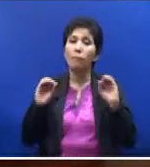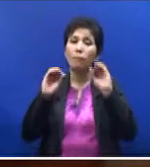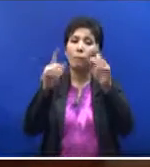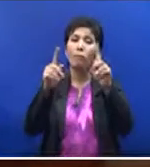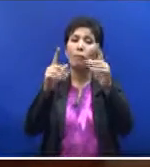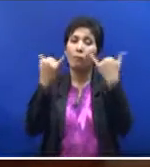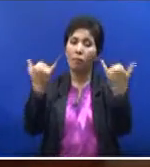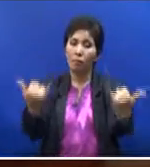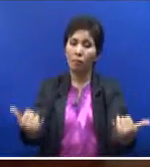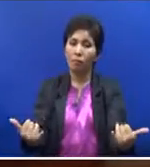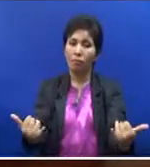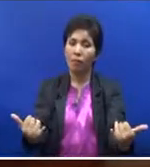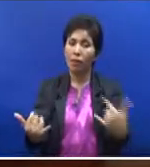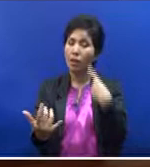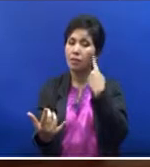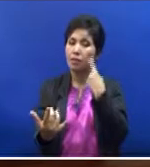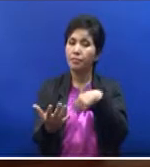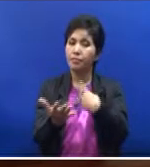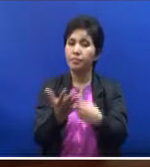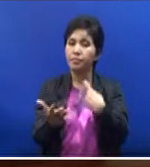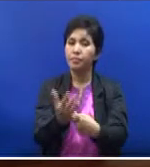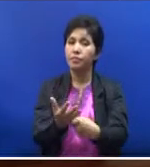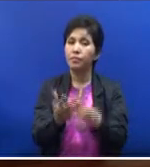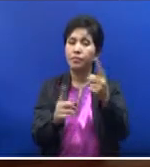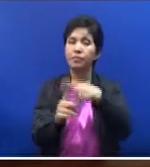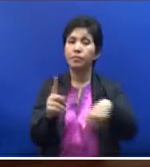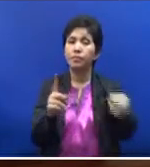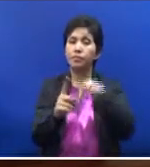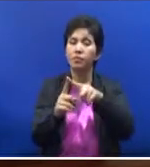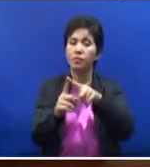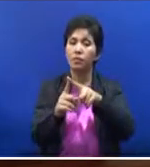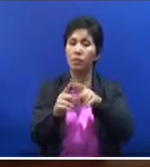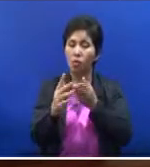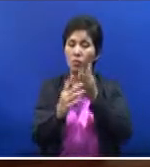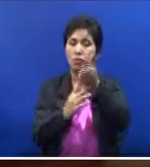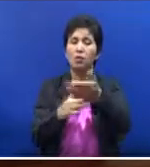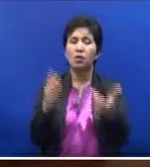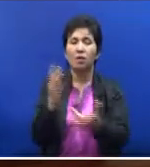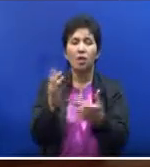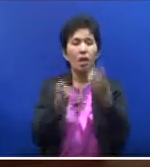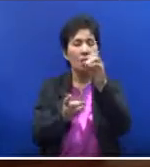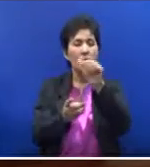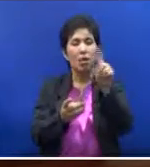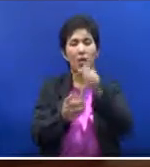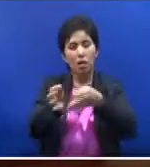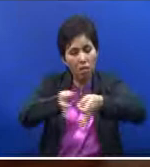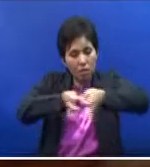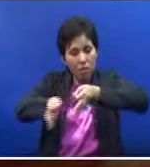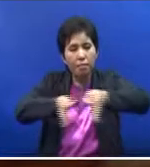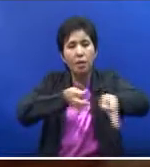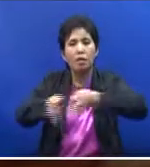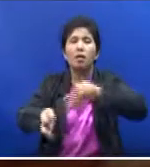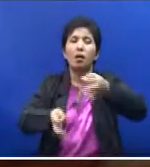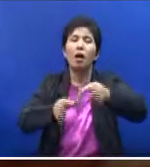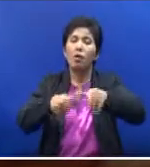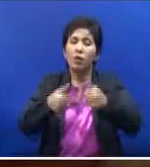Okay, now, as we discussed just now, when we go through the techniques, we have the data, then we need to interpret the data. Okay,